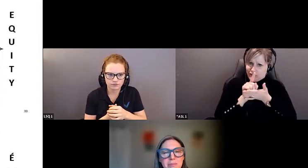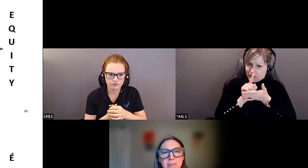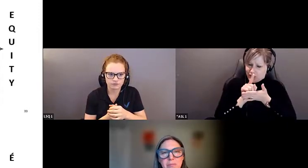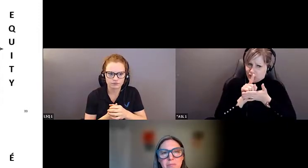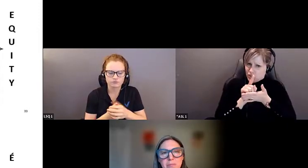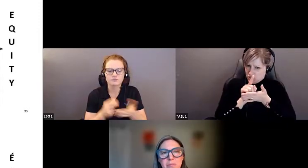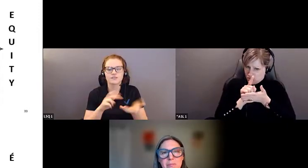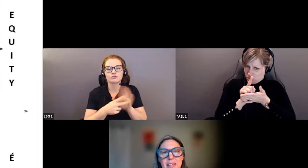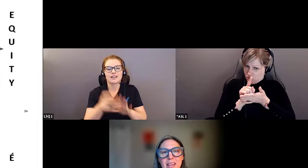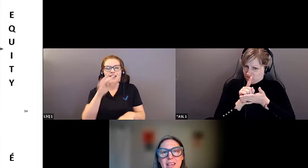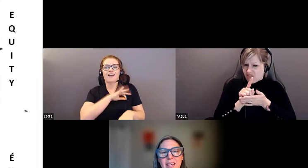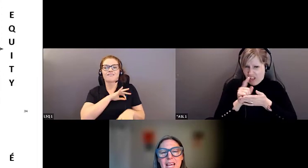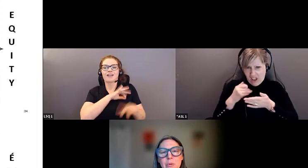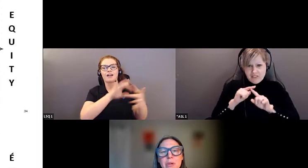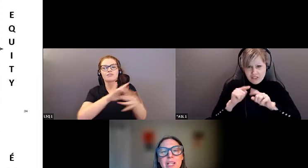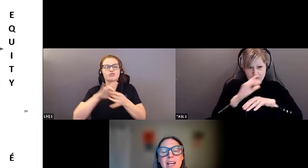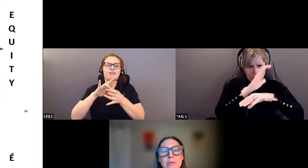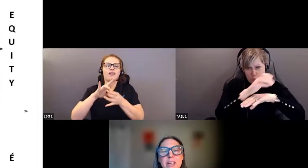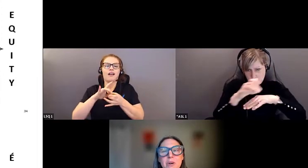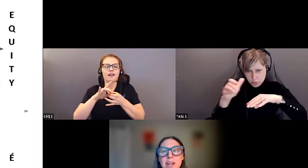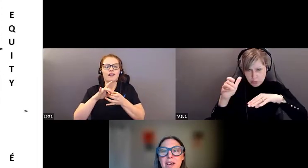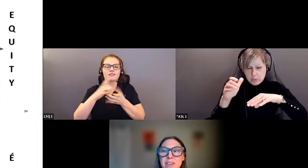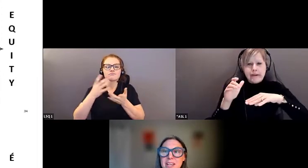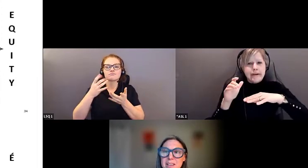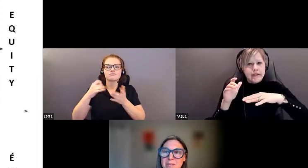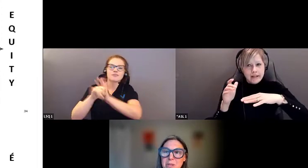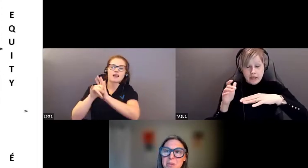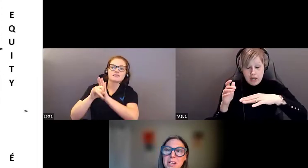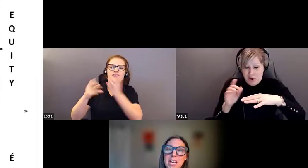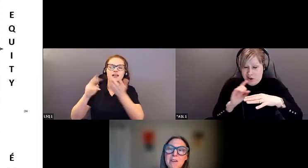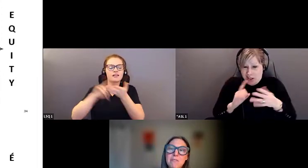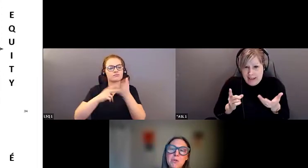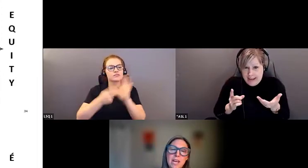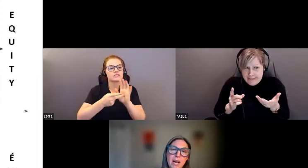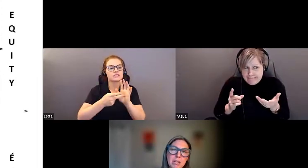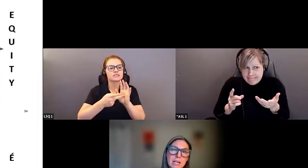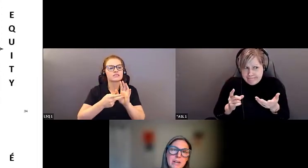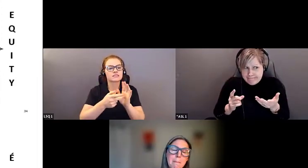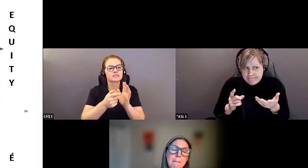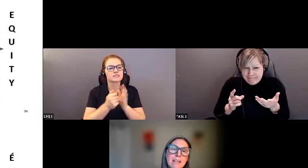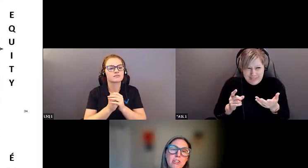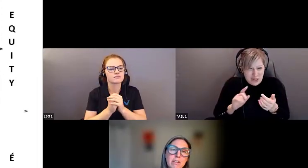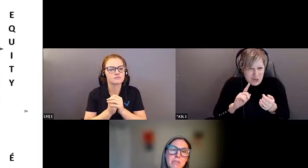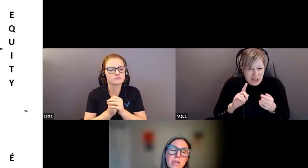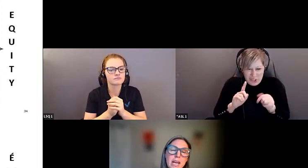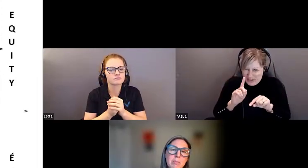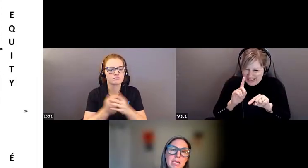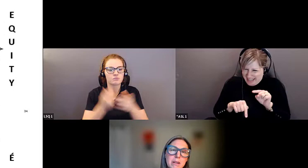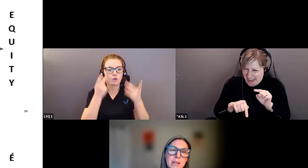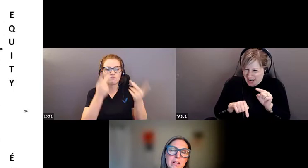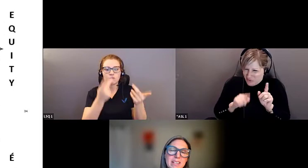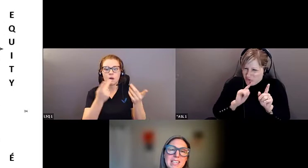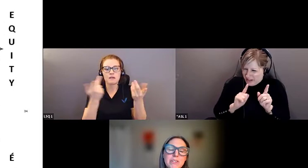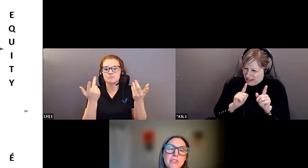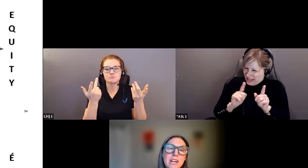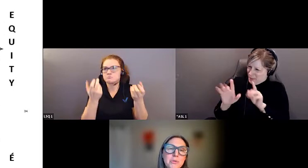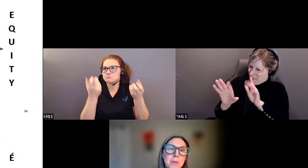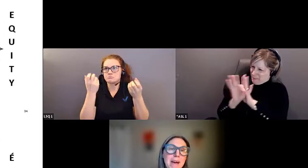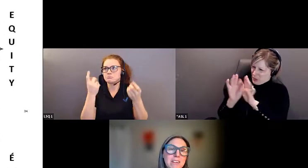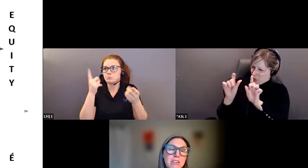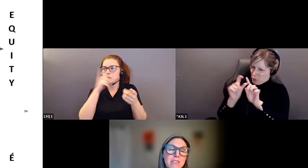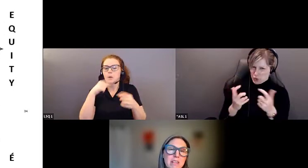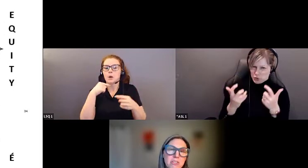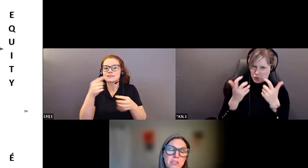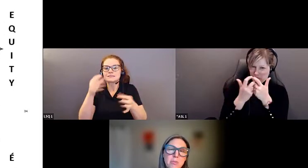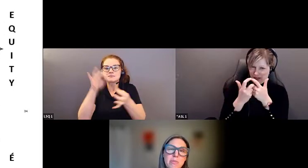receive? And we realized we don't have any. We do not have a vocabulary, a matching vocabulary. Even trying